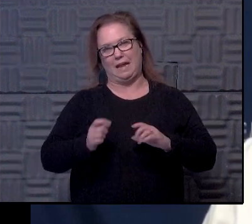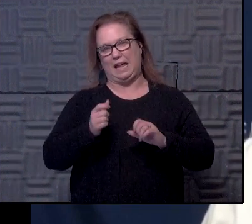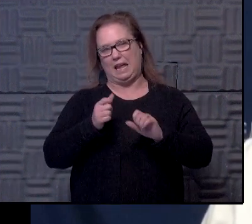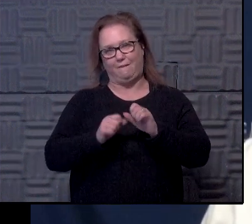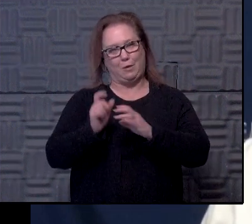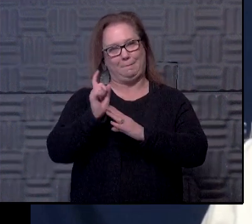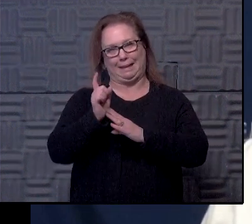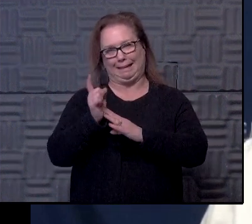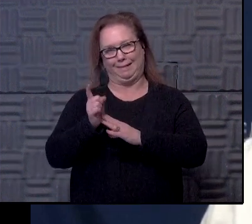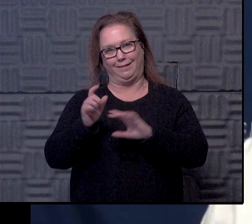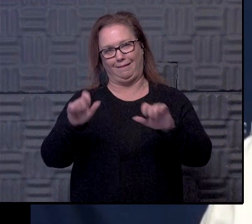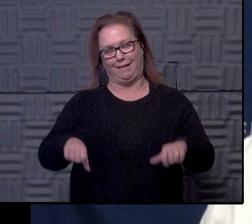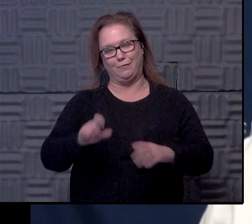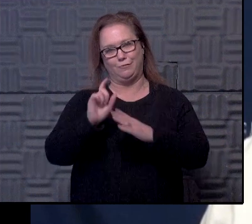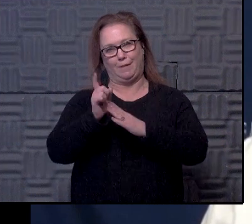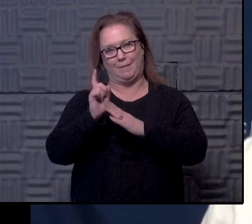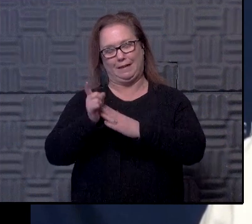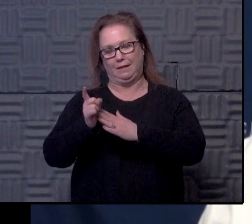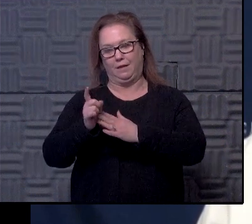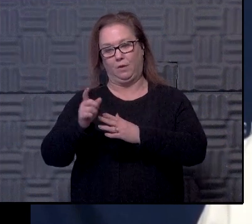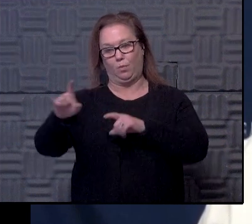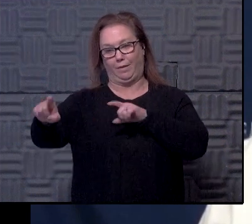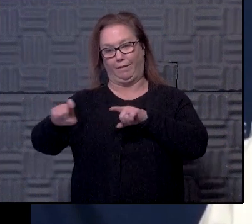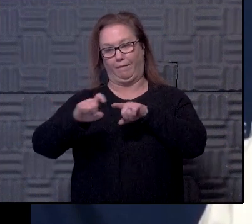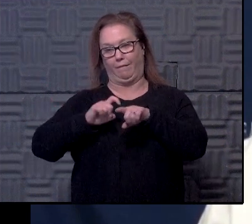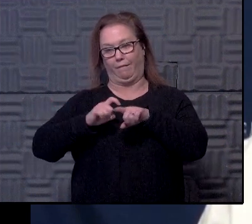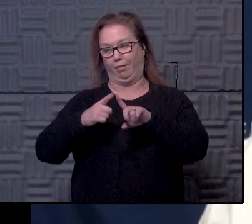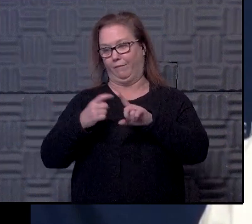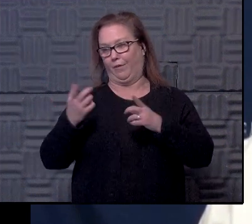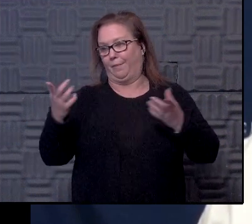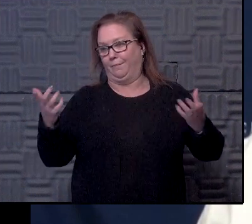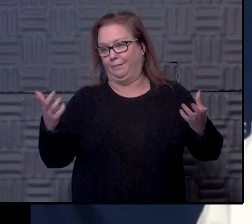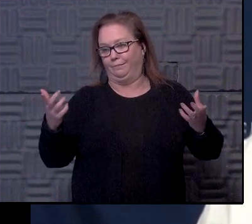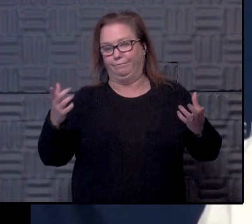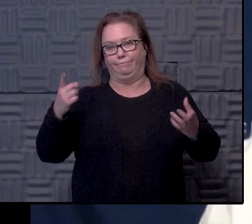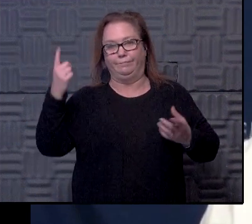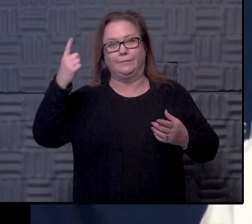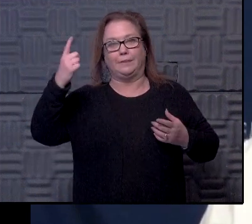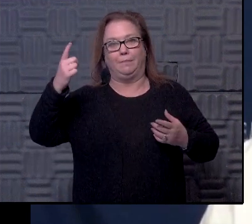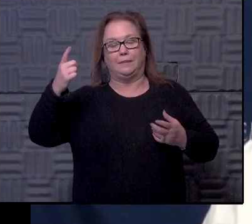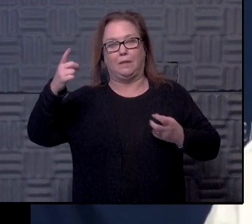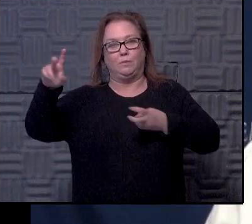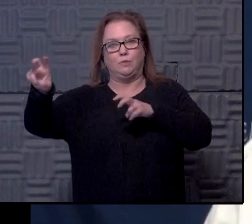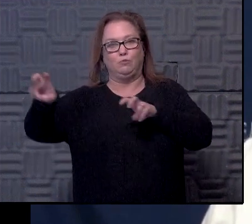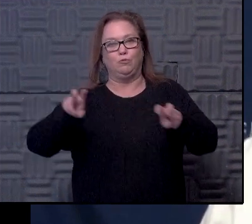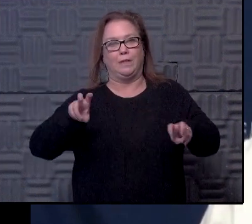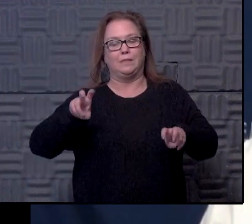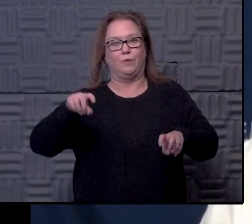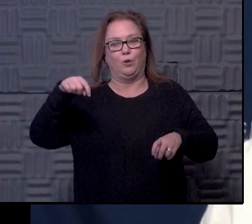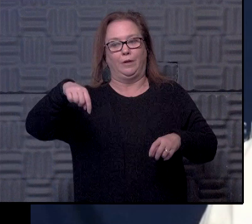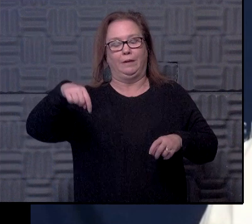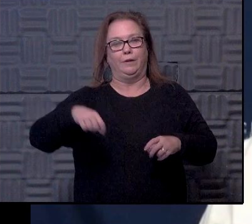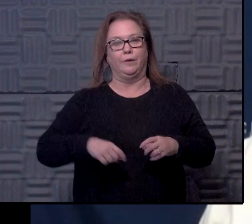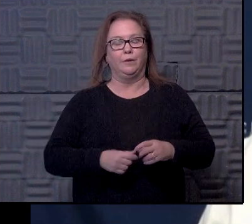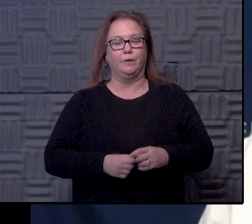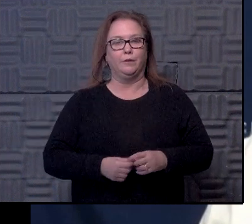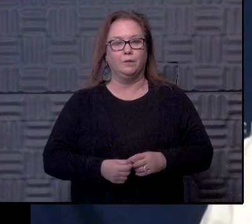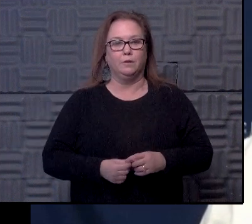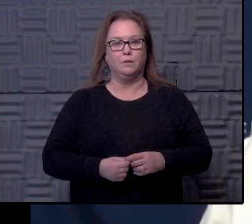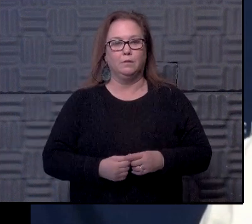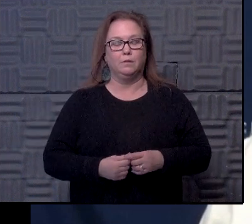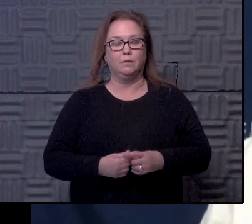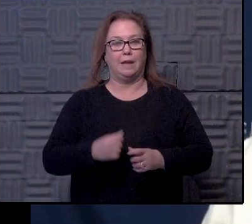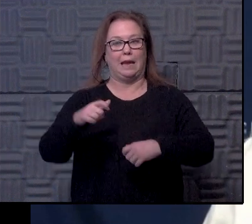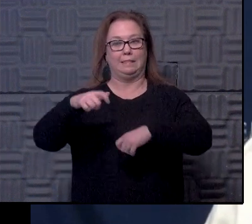minute. So we may get a call from somewhere that needs to transfer a patient in, and at that